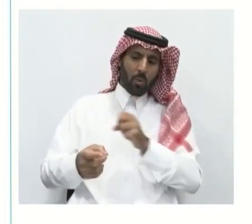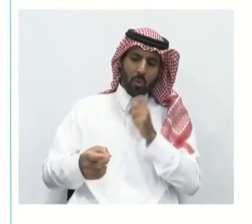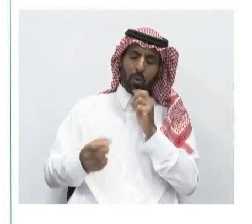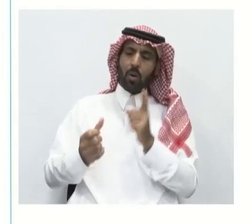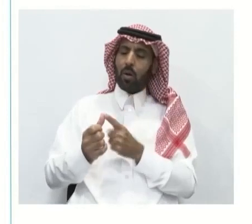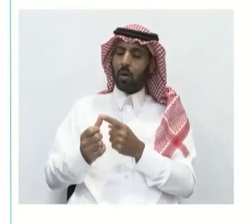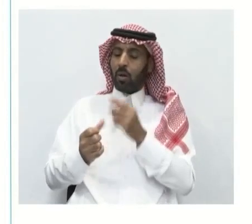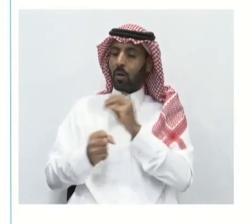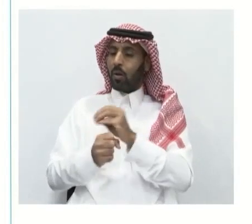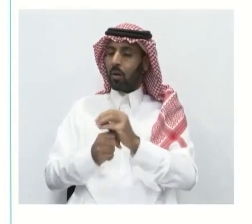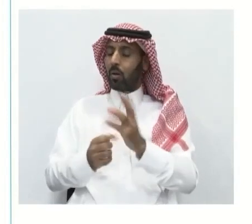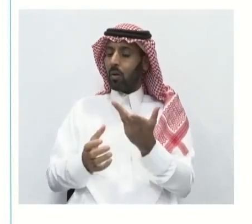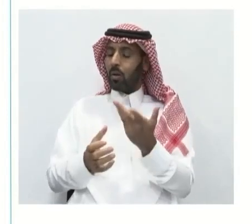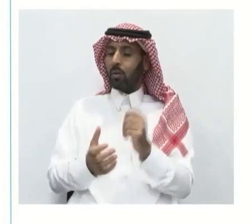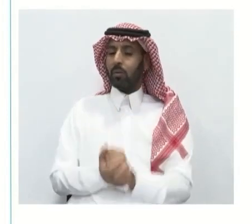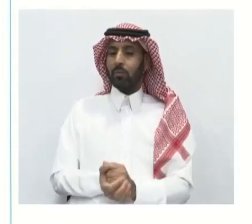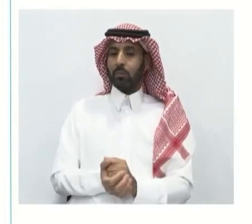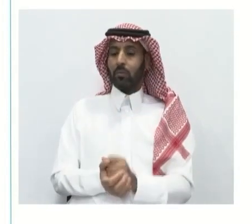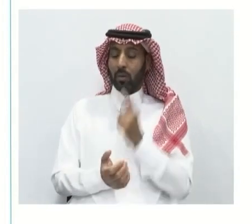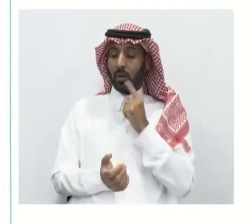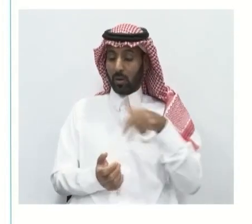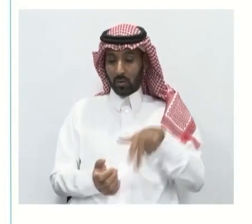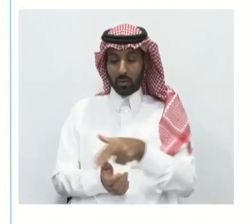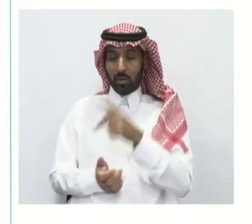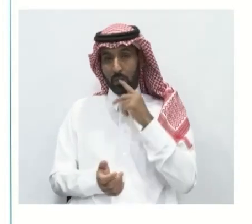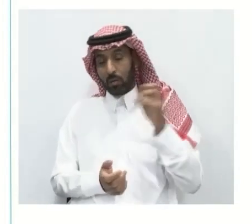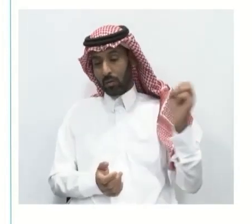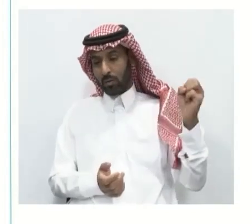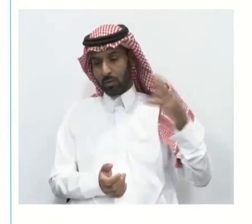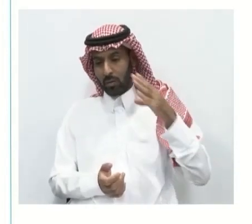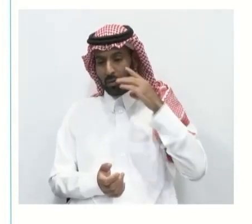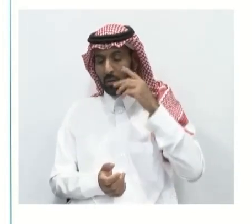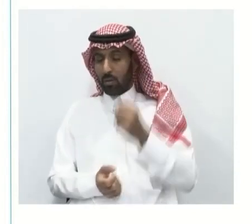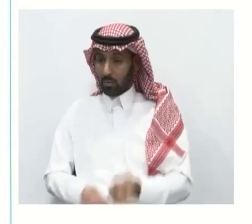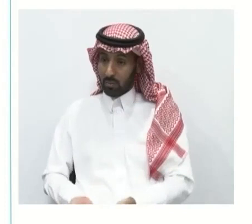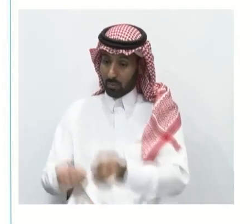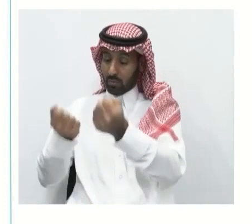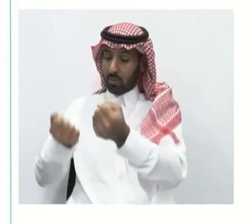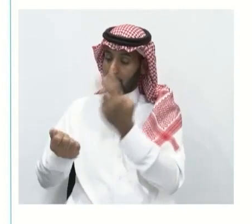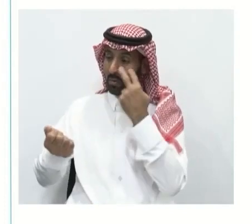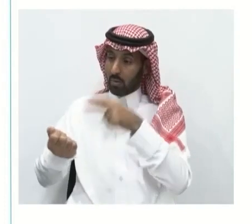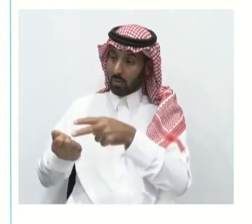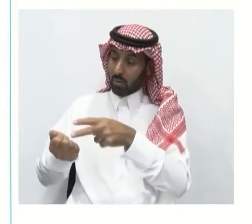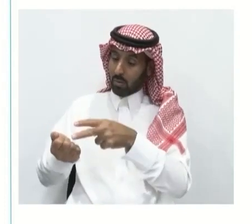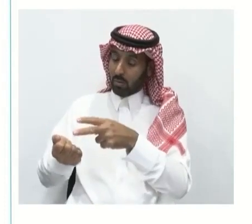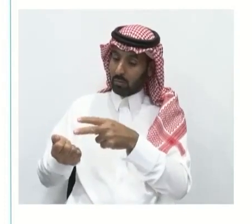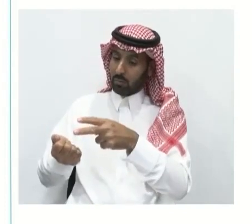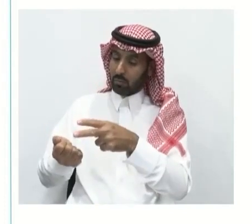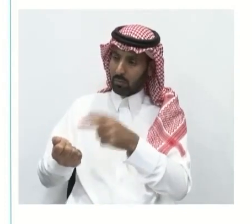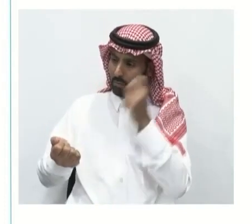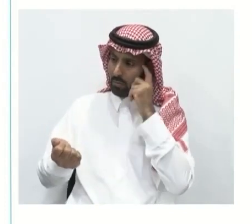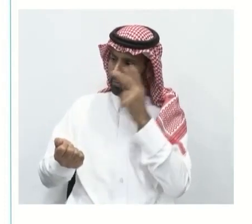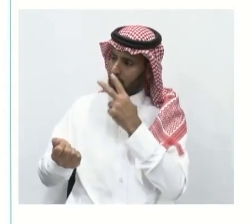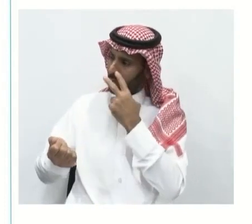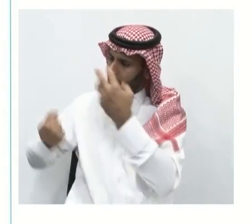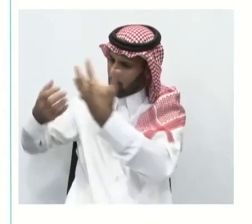store, explained what had happened. I arrived this morning to open up the store. As I walked up to my shop, I noticed